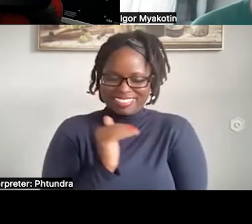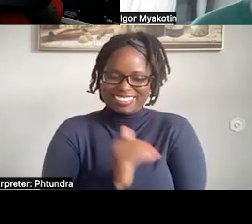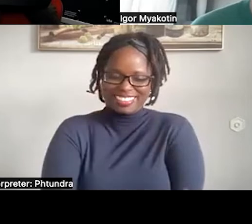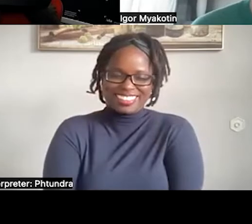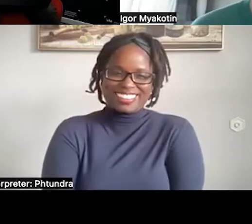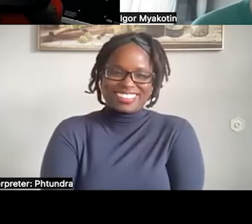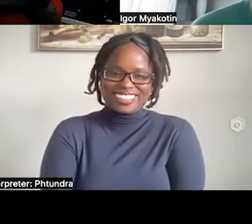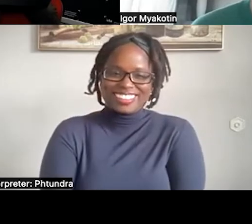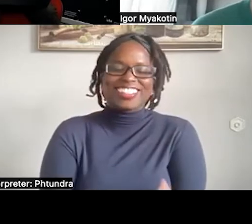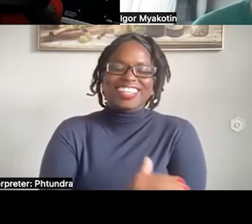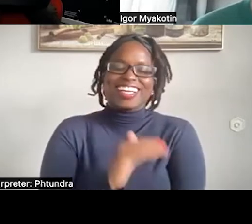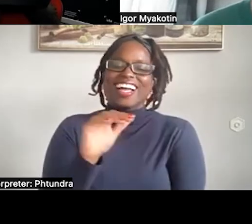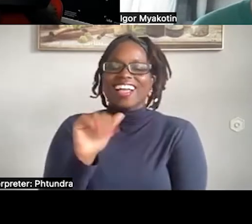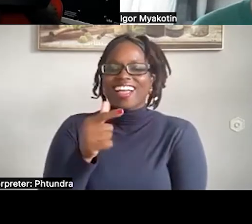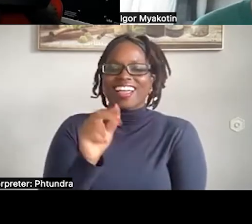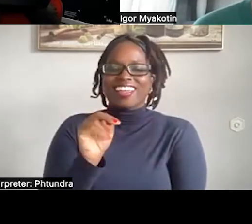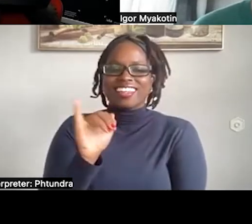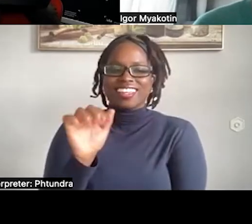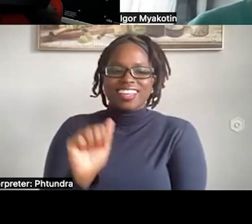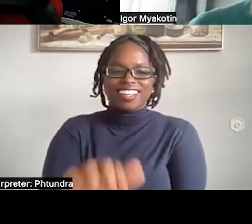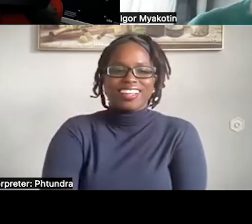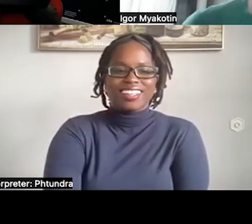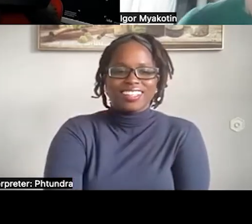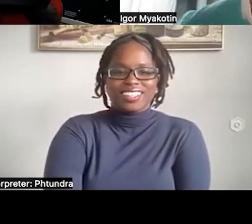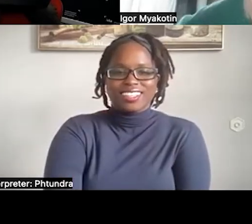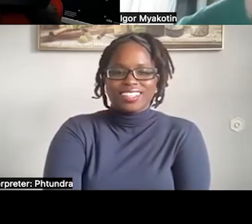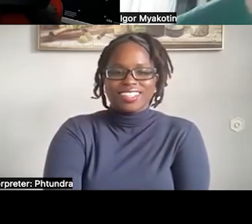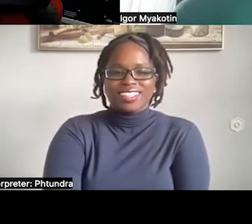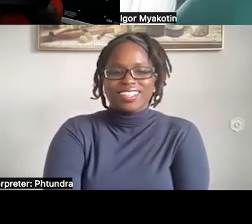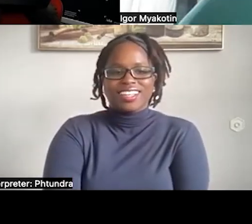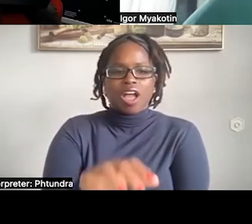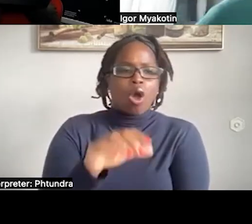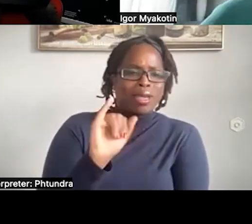I think Igor knows Well, more. Well, that. I don't know.